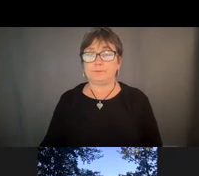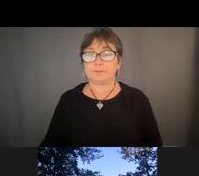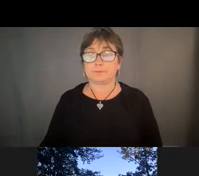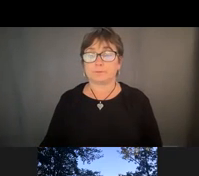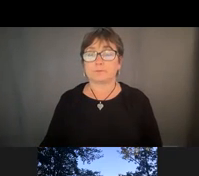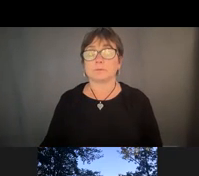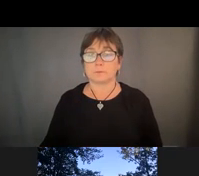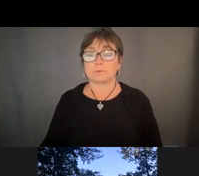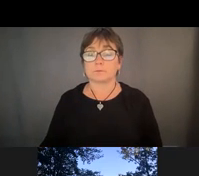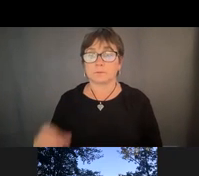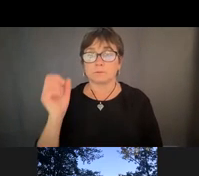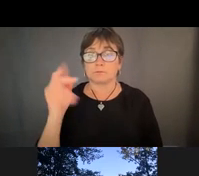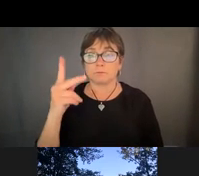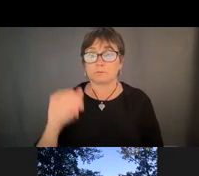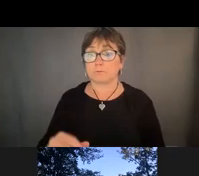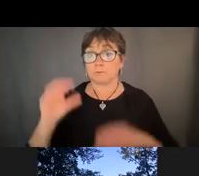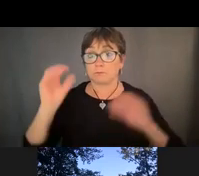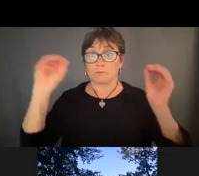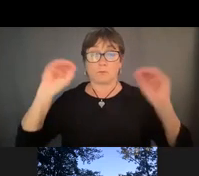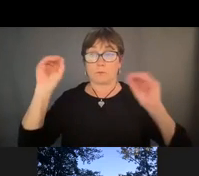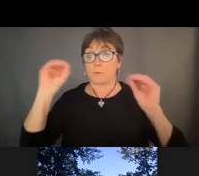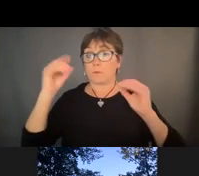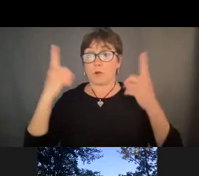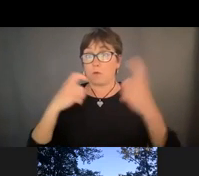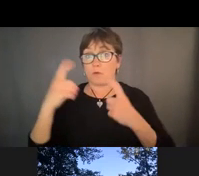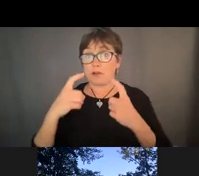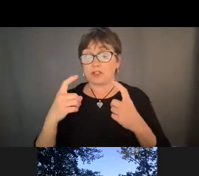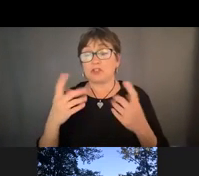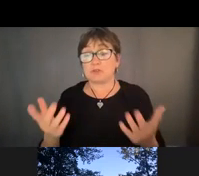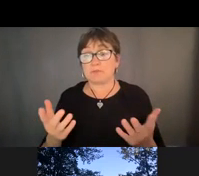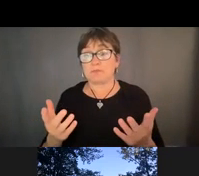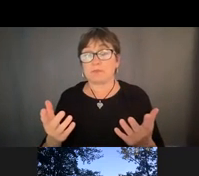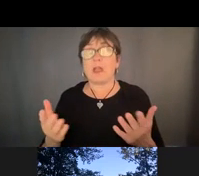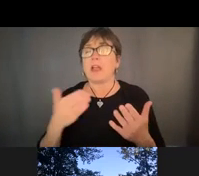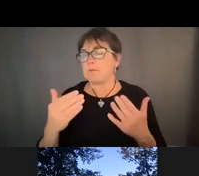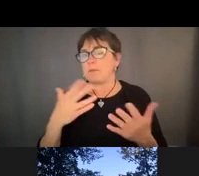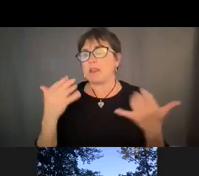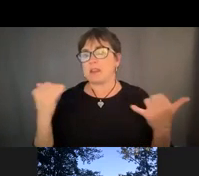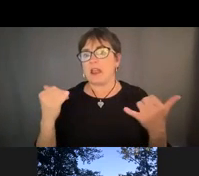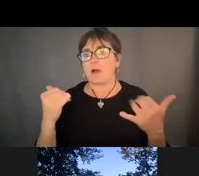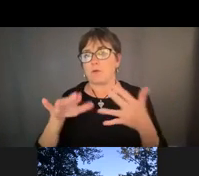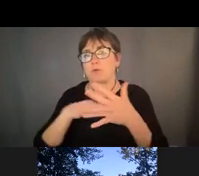Okay. So if there are no questions, I think we will actually move to our break early.